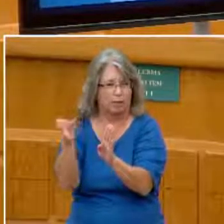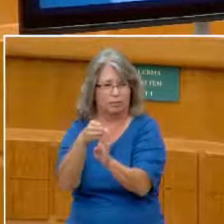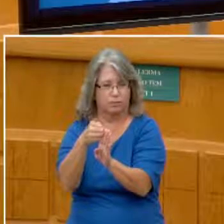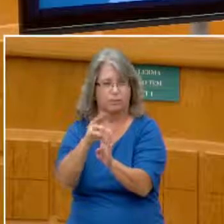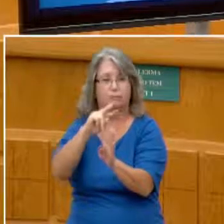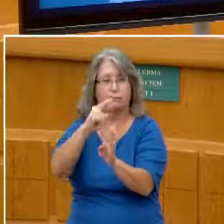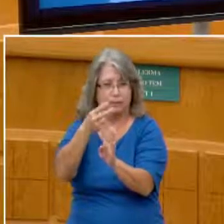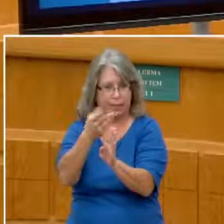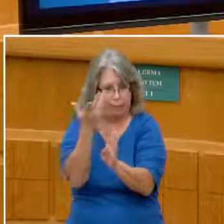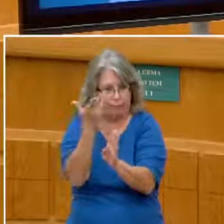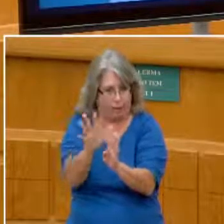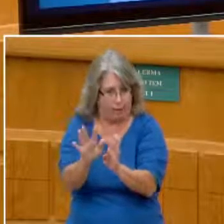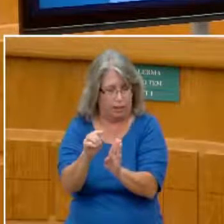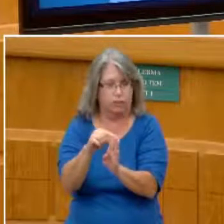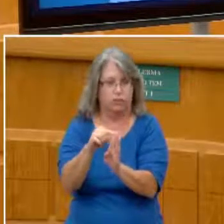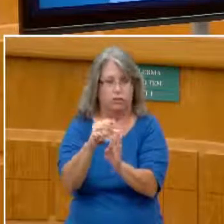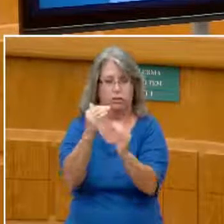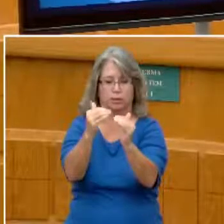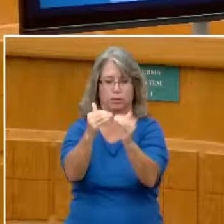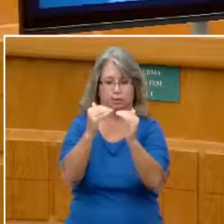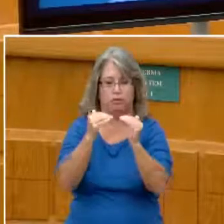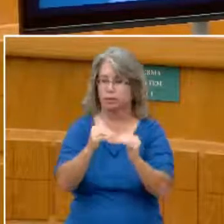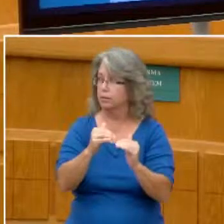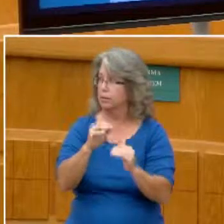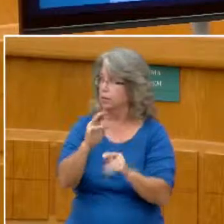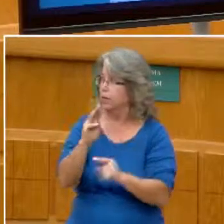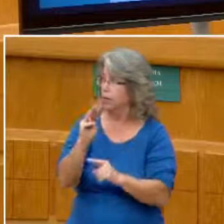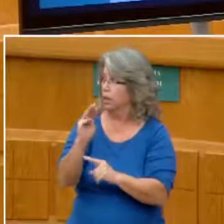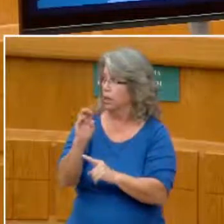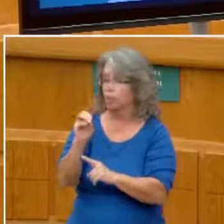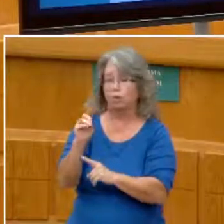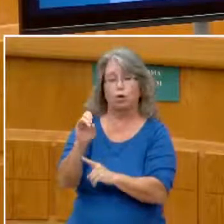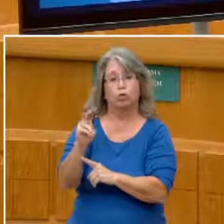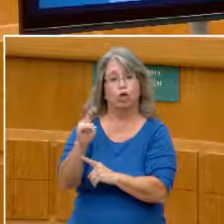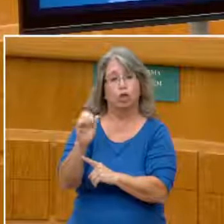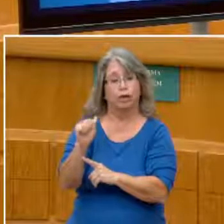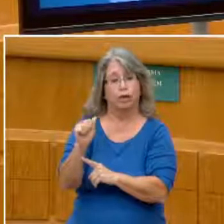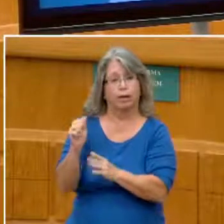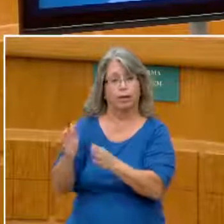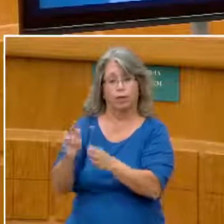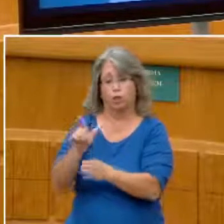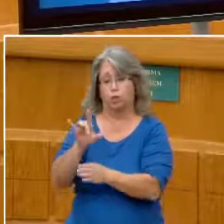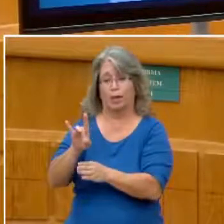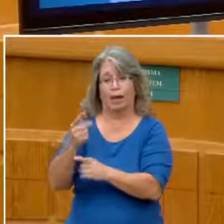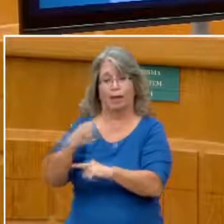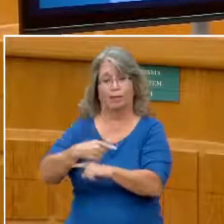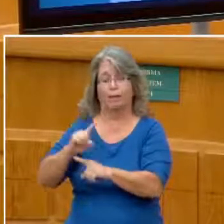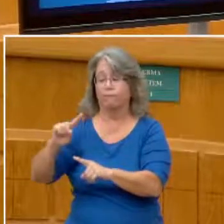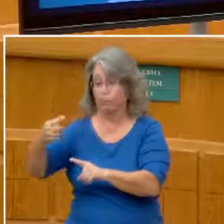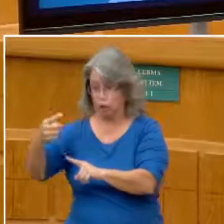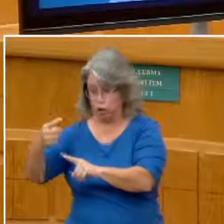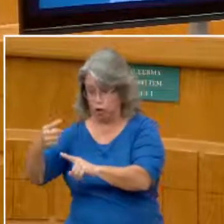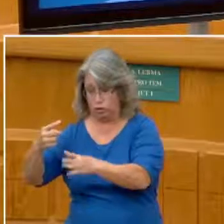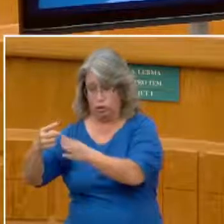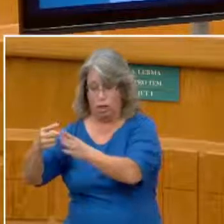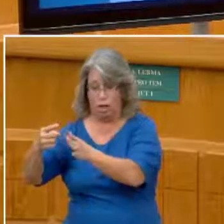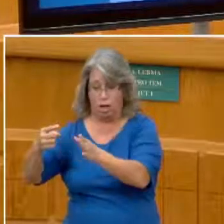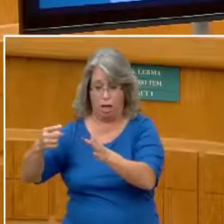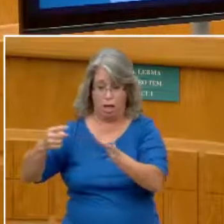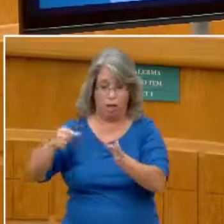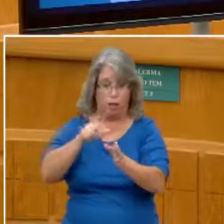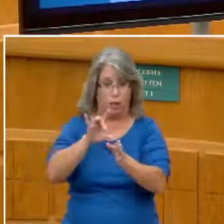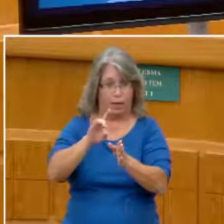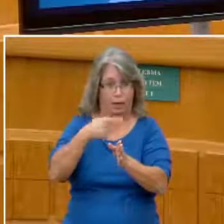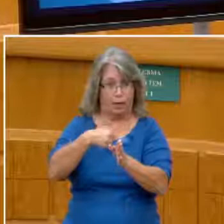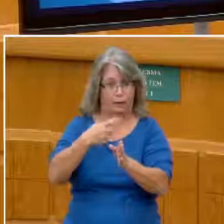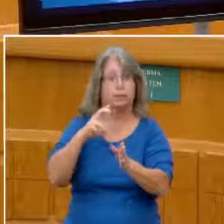dose. Below it is Moderna. So it's 28 days after you get your first dose, you get your second Moderna